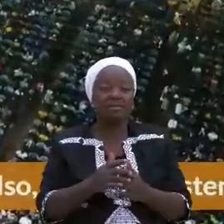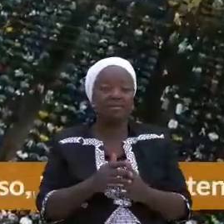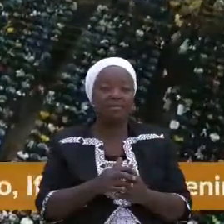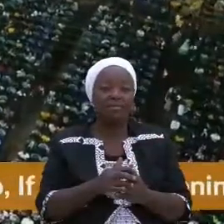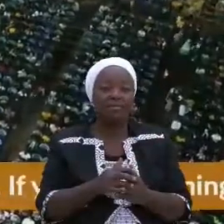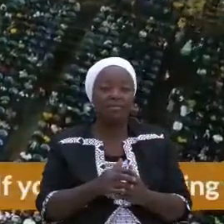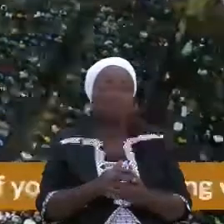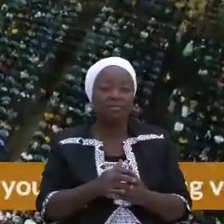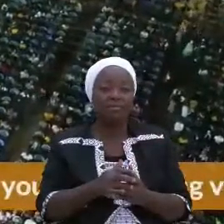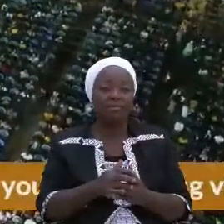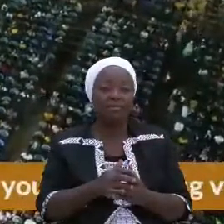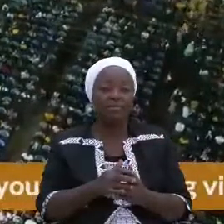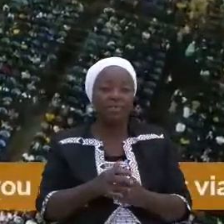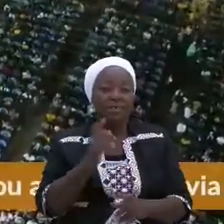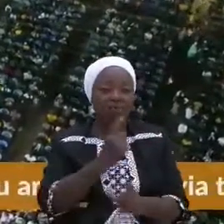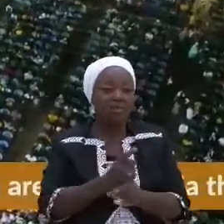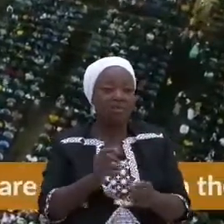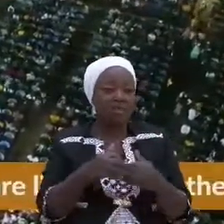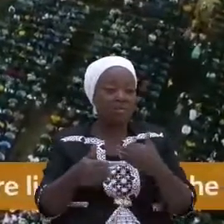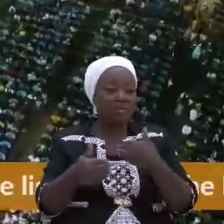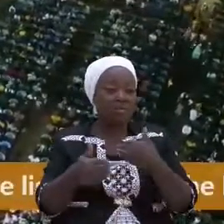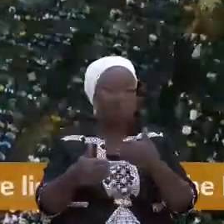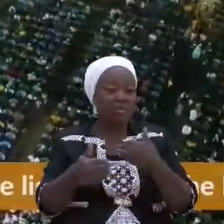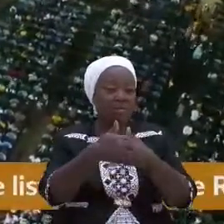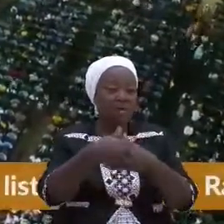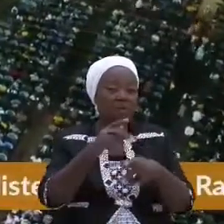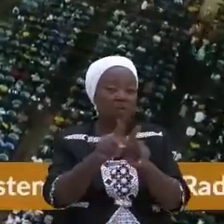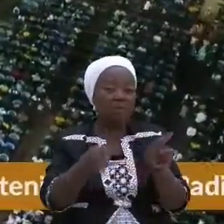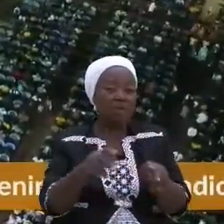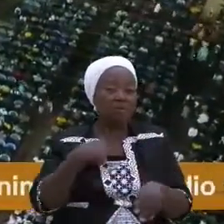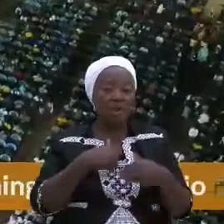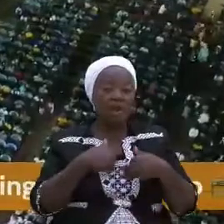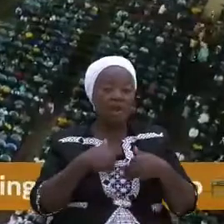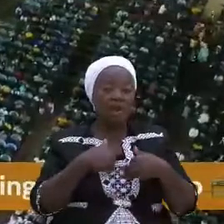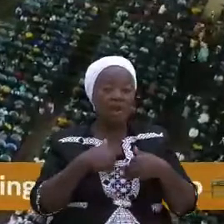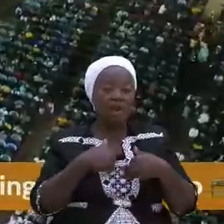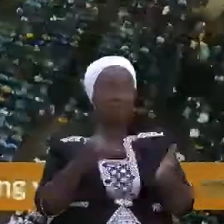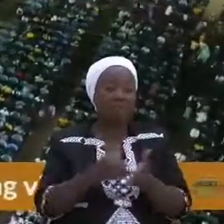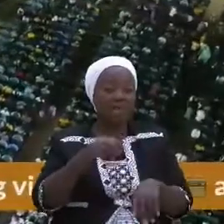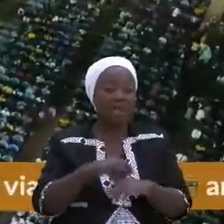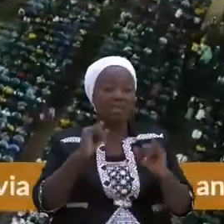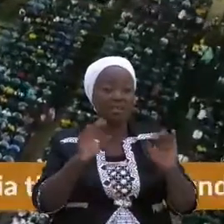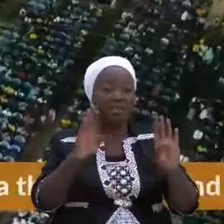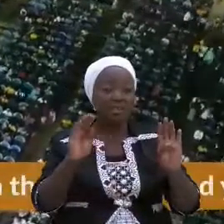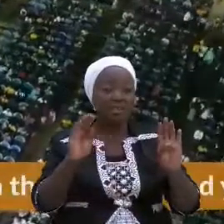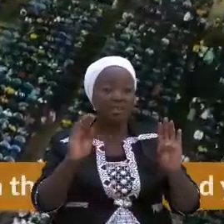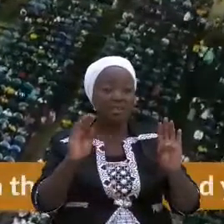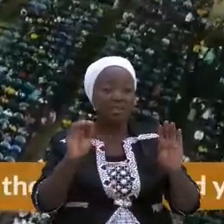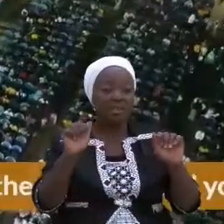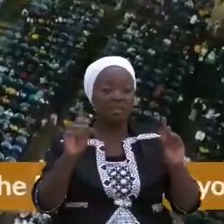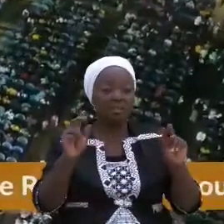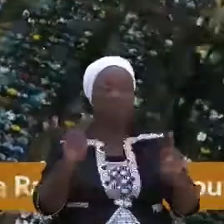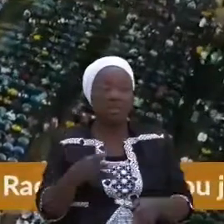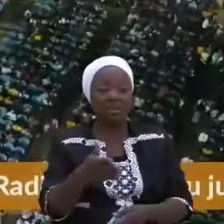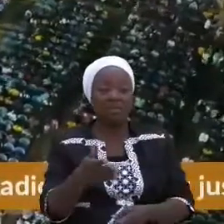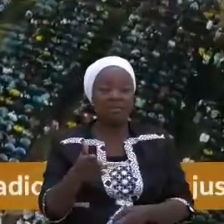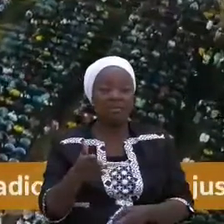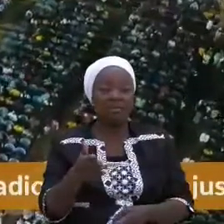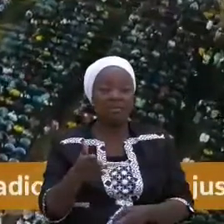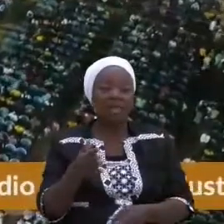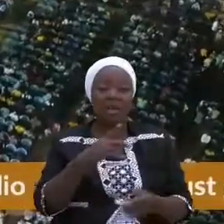seminary there at the back there three o'clock in the afternoon all the converts tonight